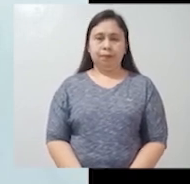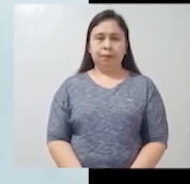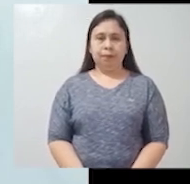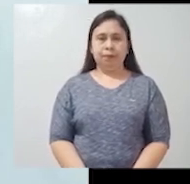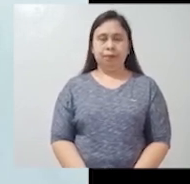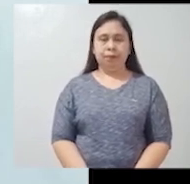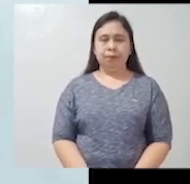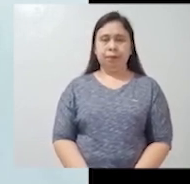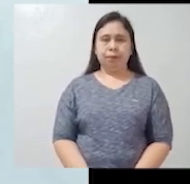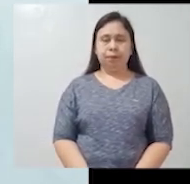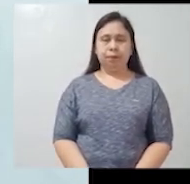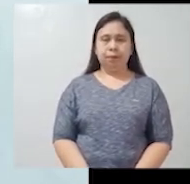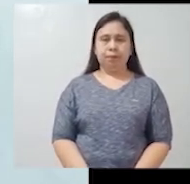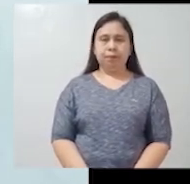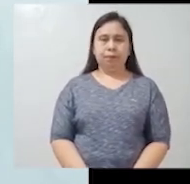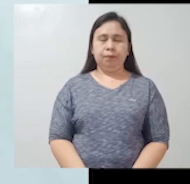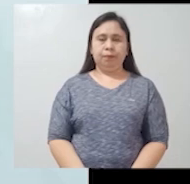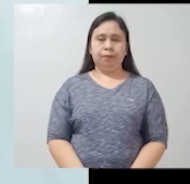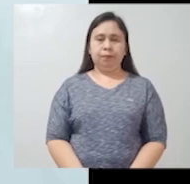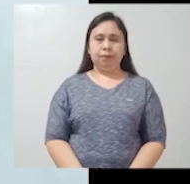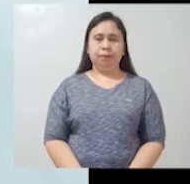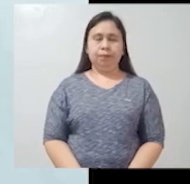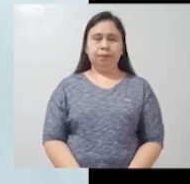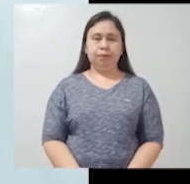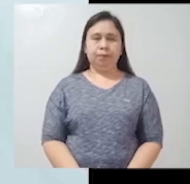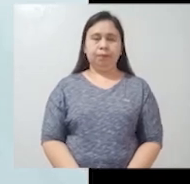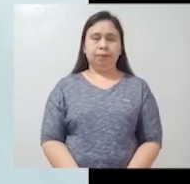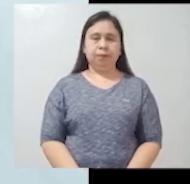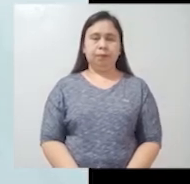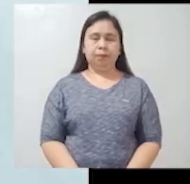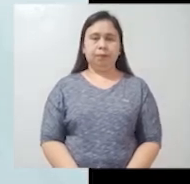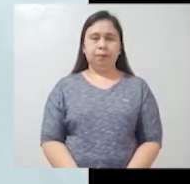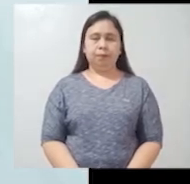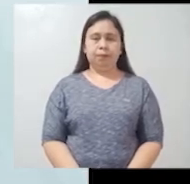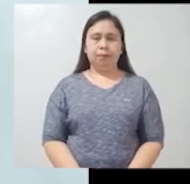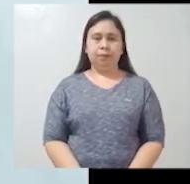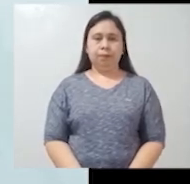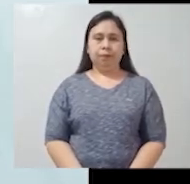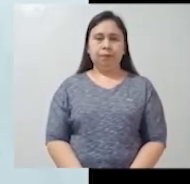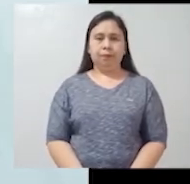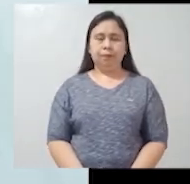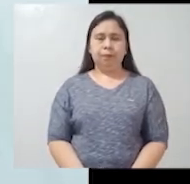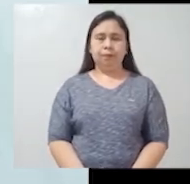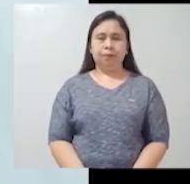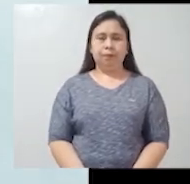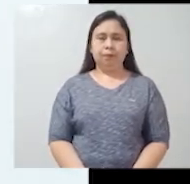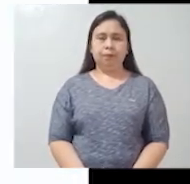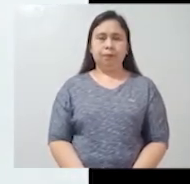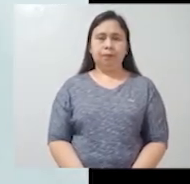about the arrangement of molecules in the different states of matter.